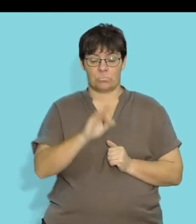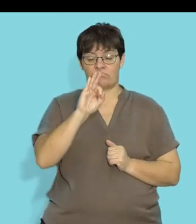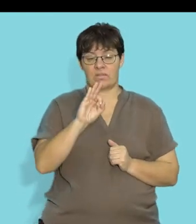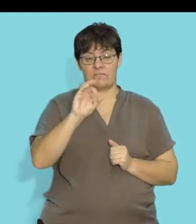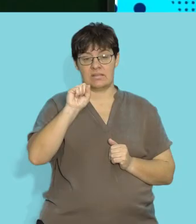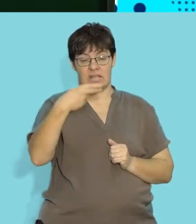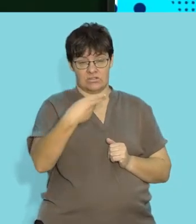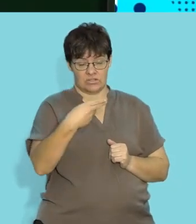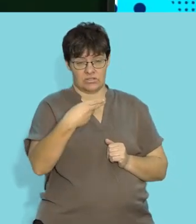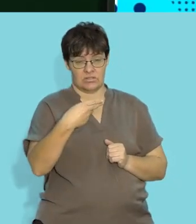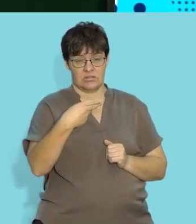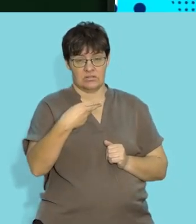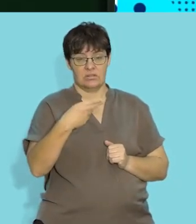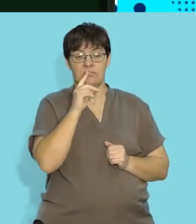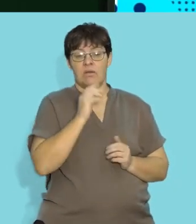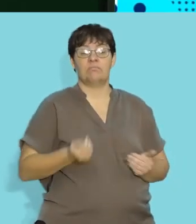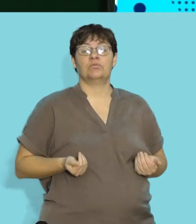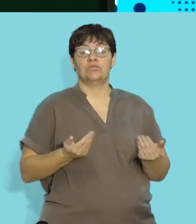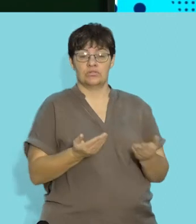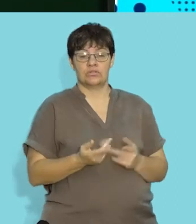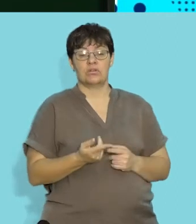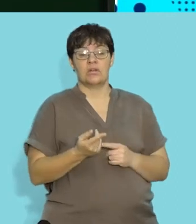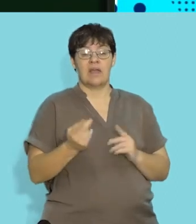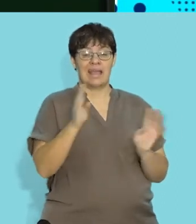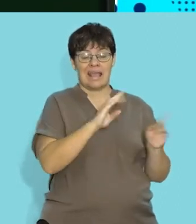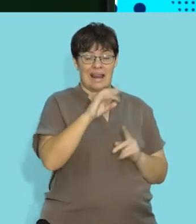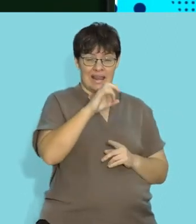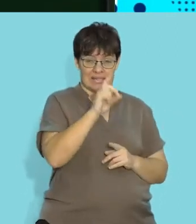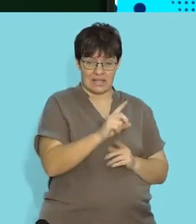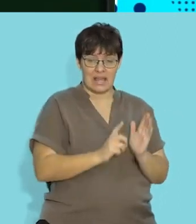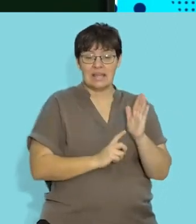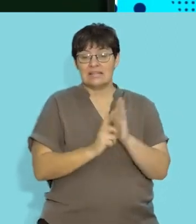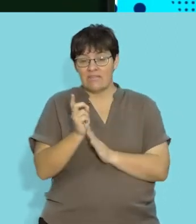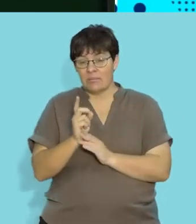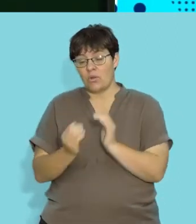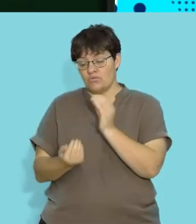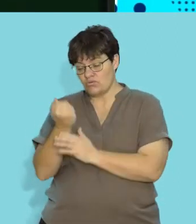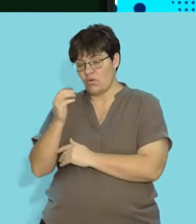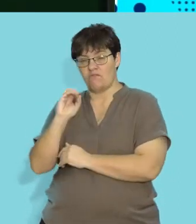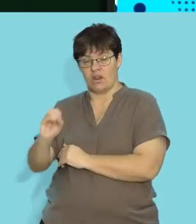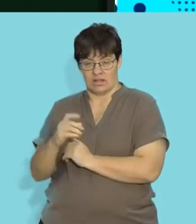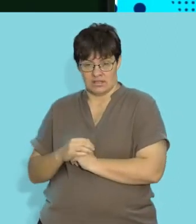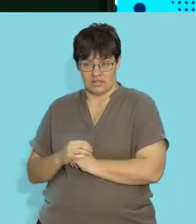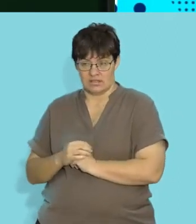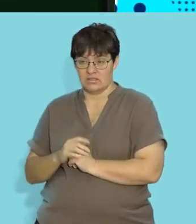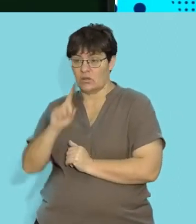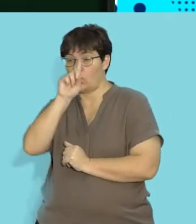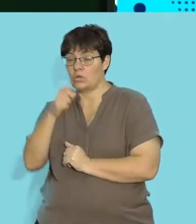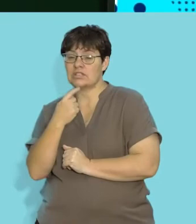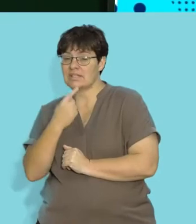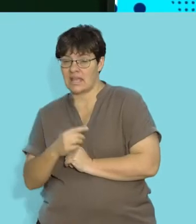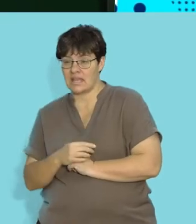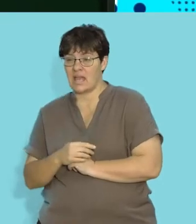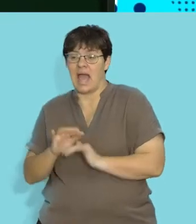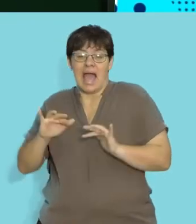we remember that FSH is a hormone that is produced by the pituitary gland to stimulate the development of a new follicle. So the